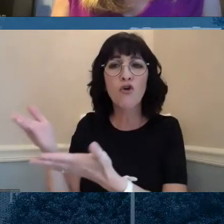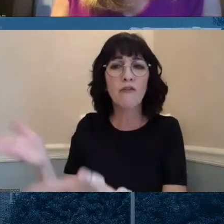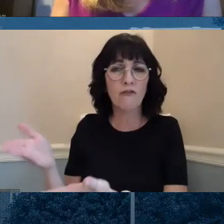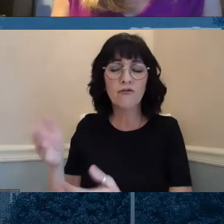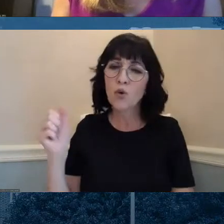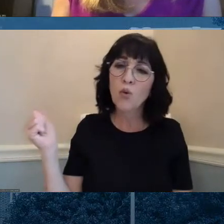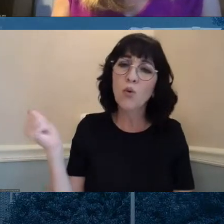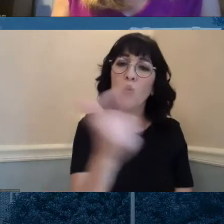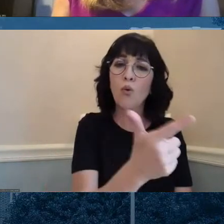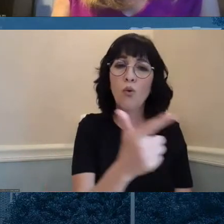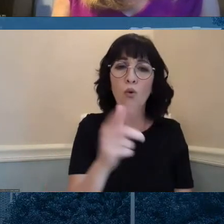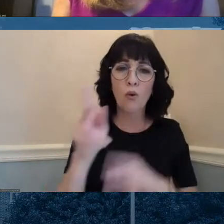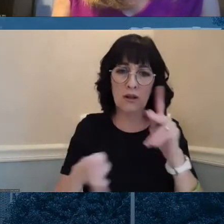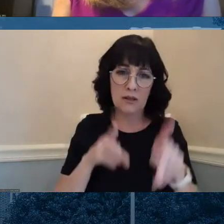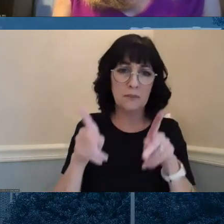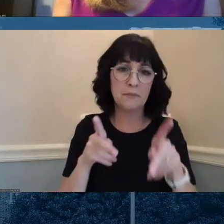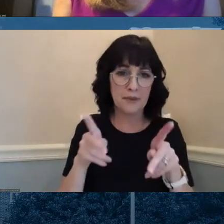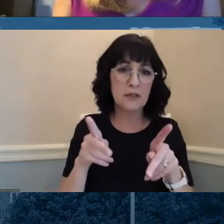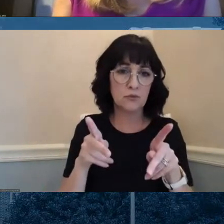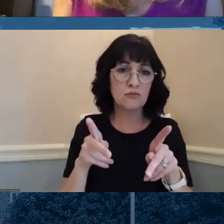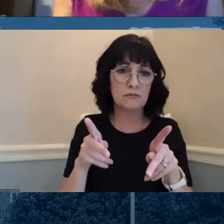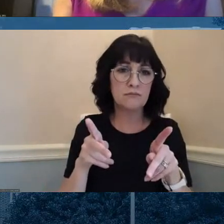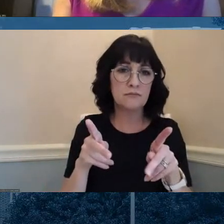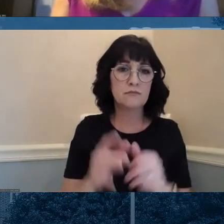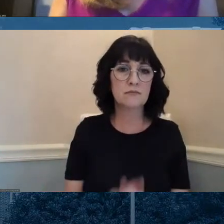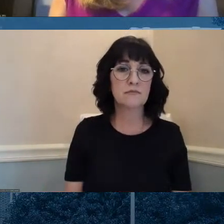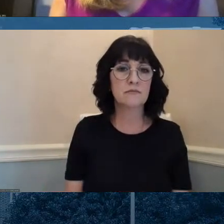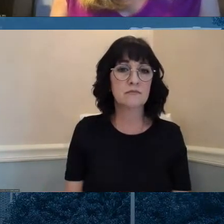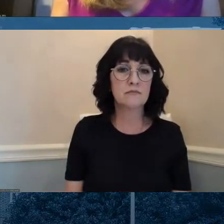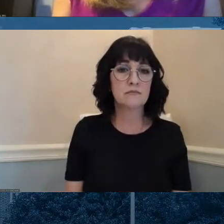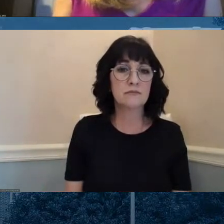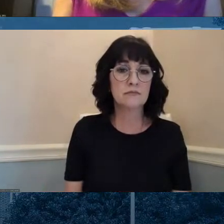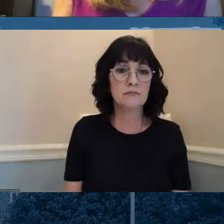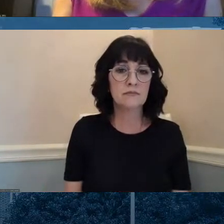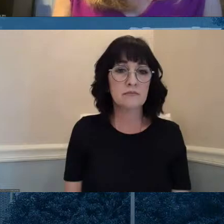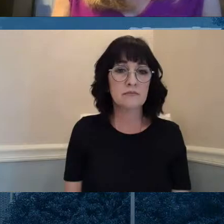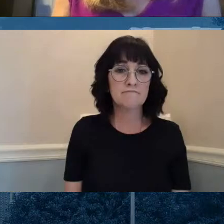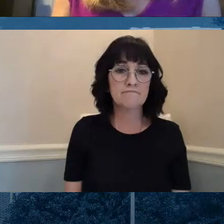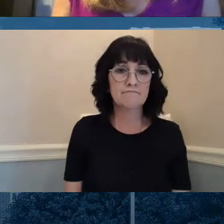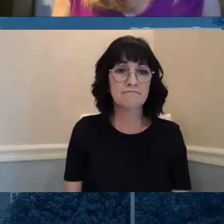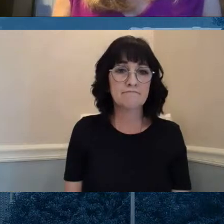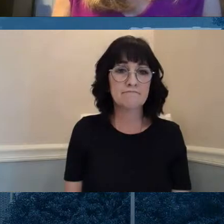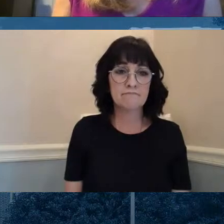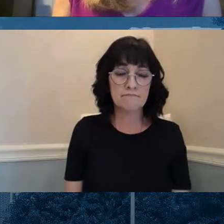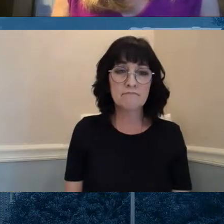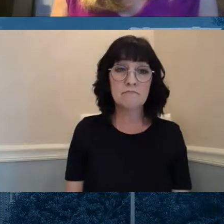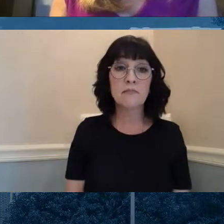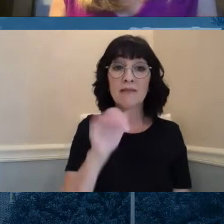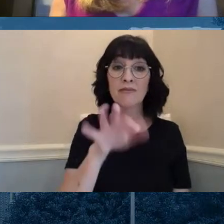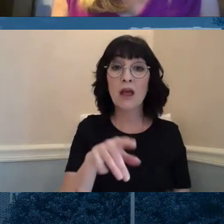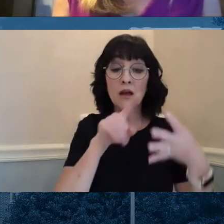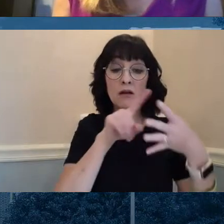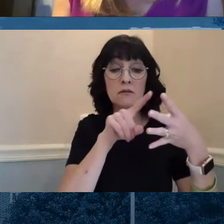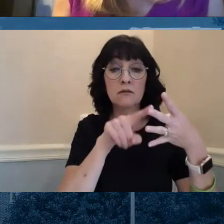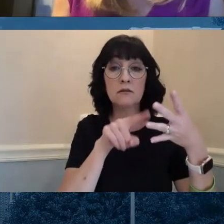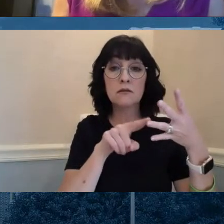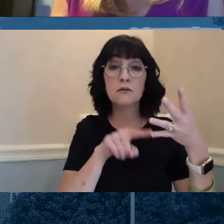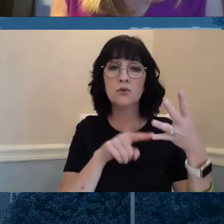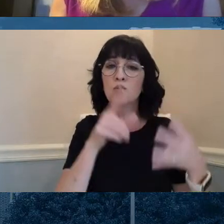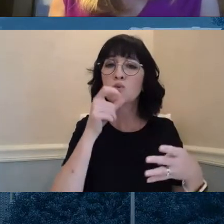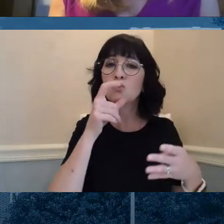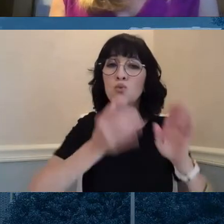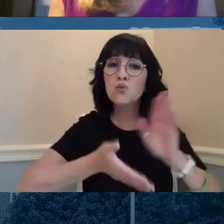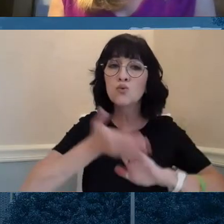list. And we're also offering publicly these state-run vaccination opportunities, regardless